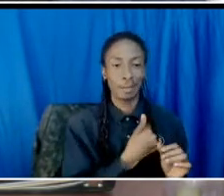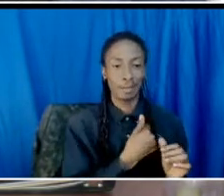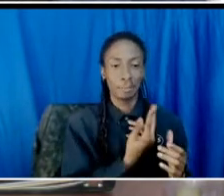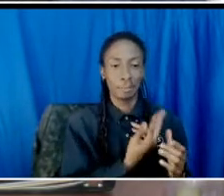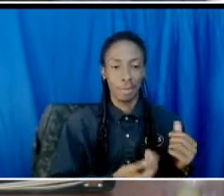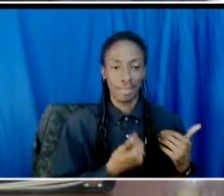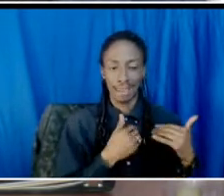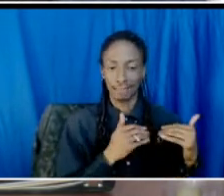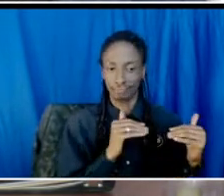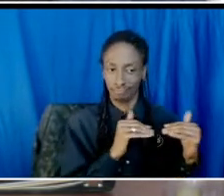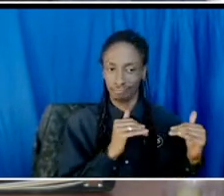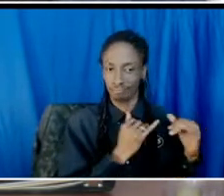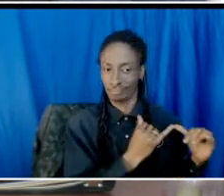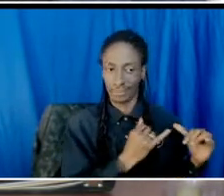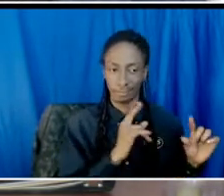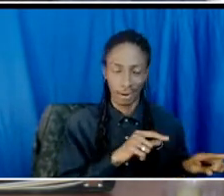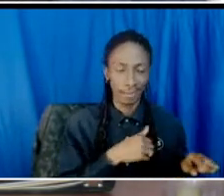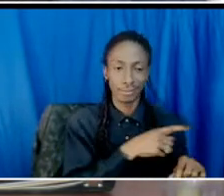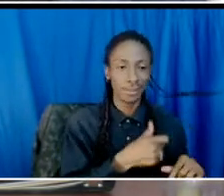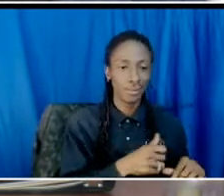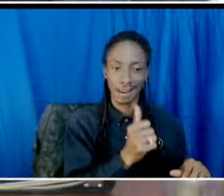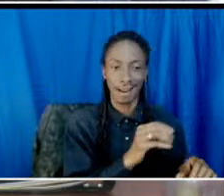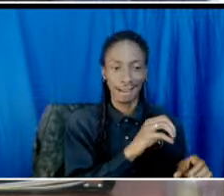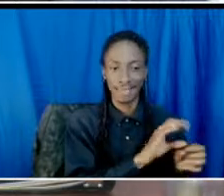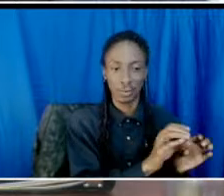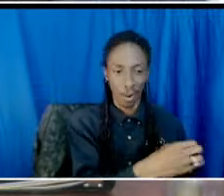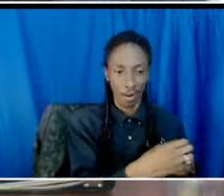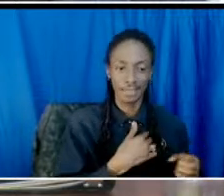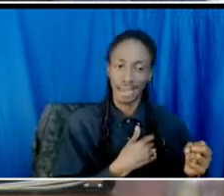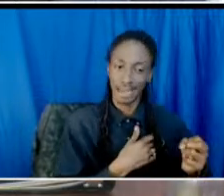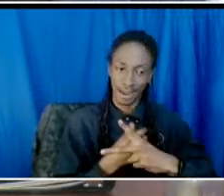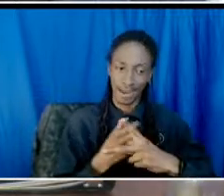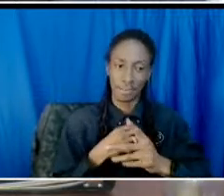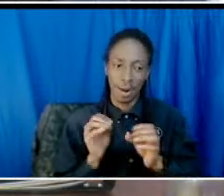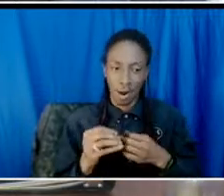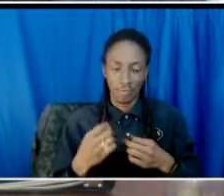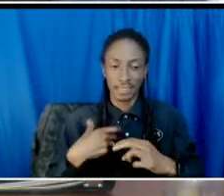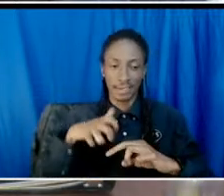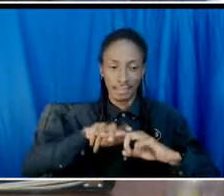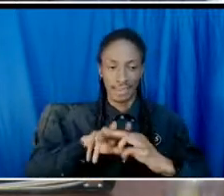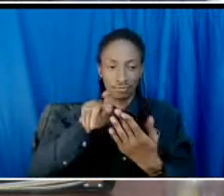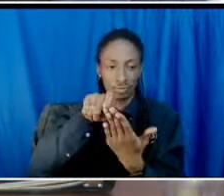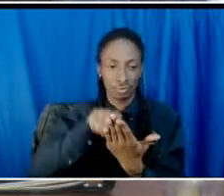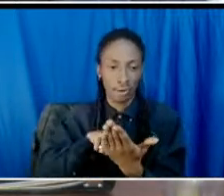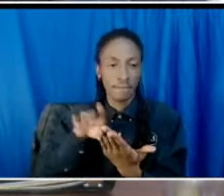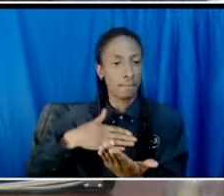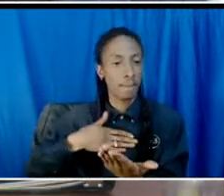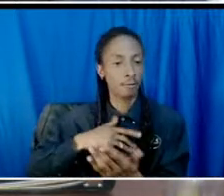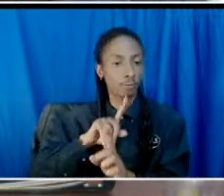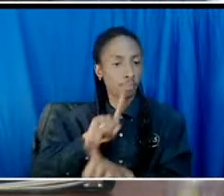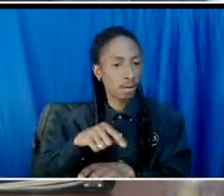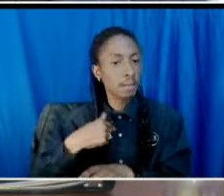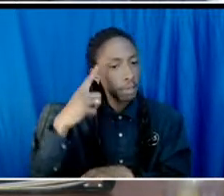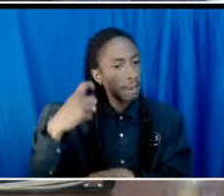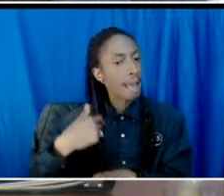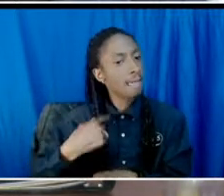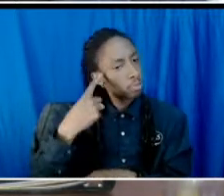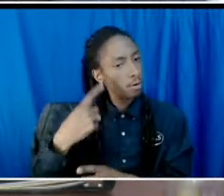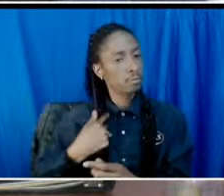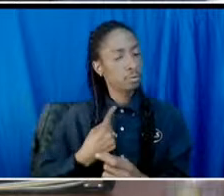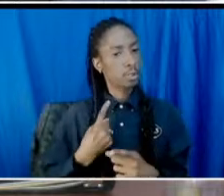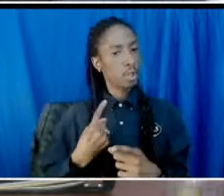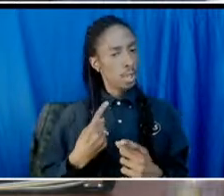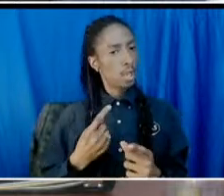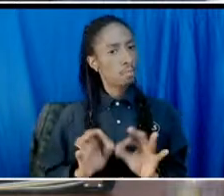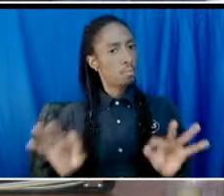He was not in his office, so I returned to my office and I sat down to draft a response because I thought it was very important to give a prompt